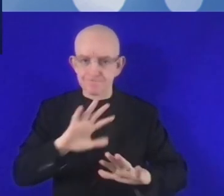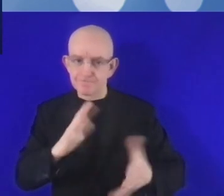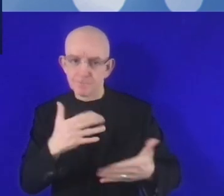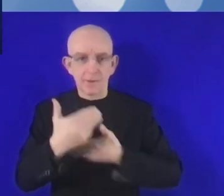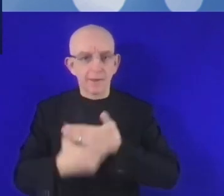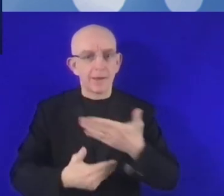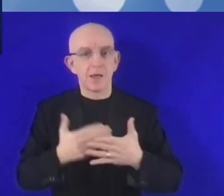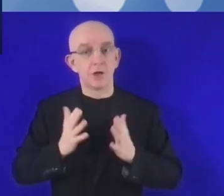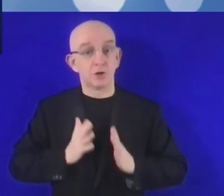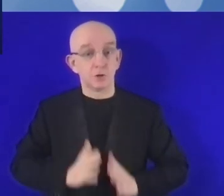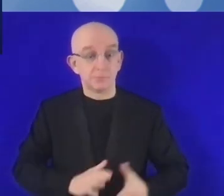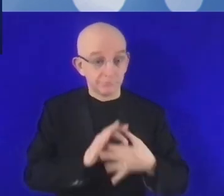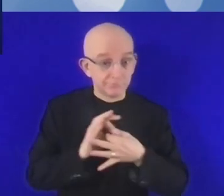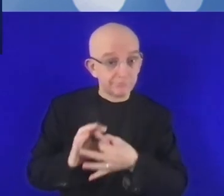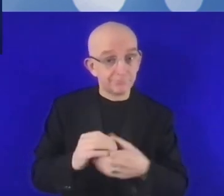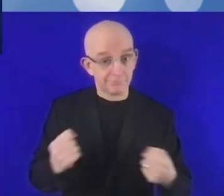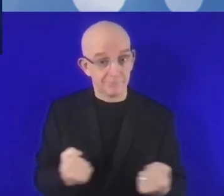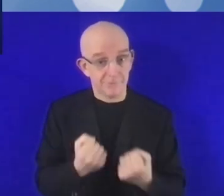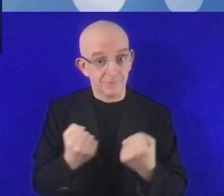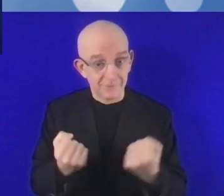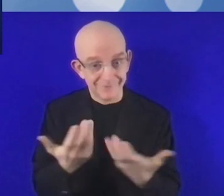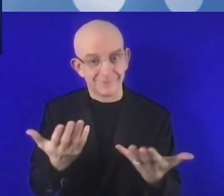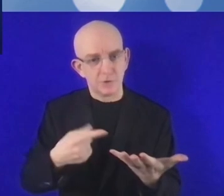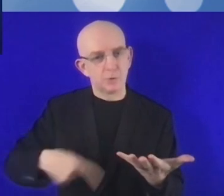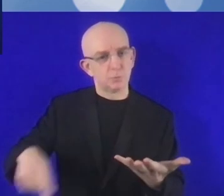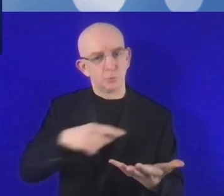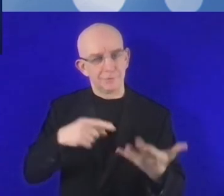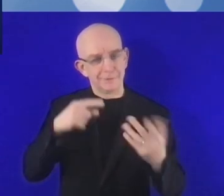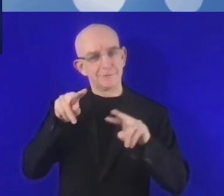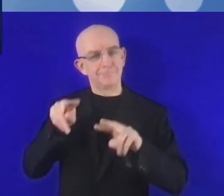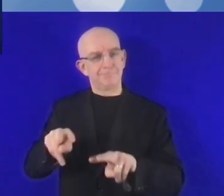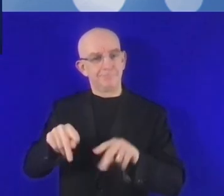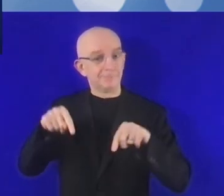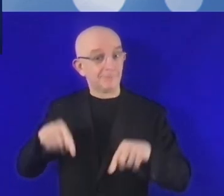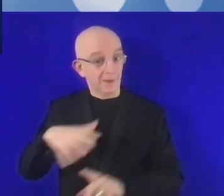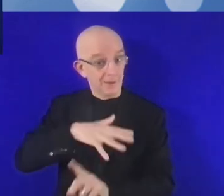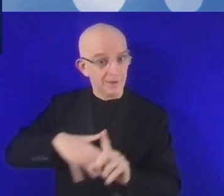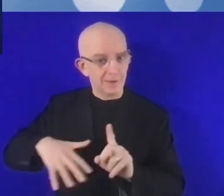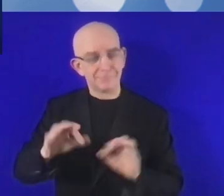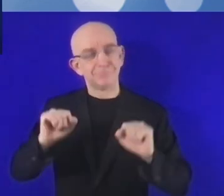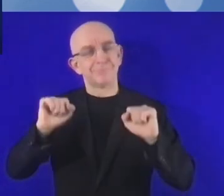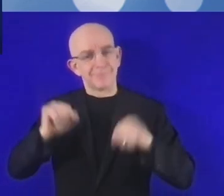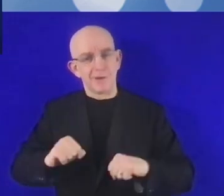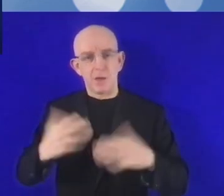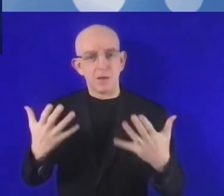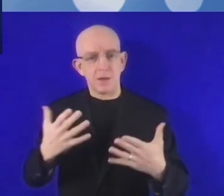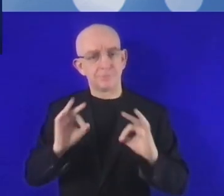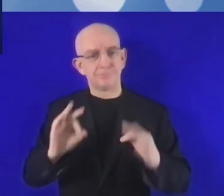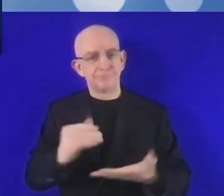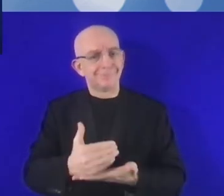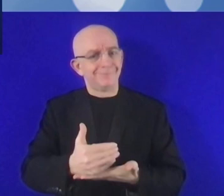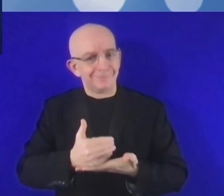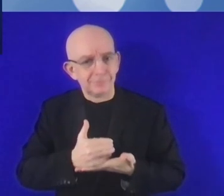secure, neutral, and trusted. It's only up to us, the global community, how